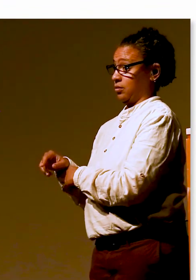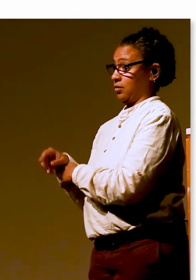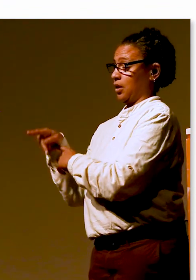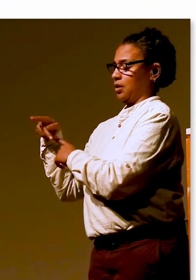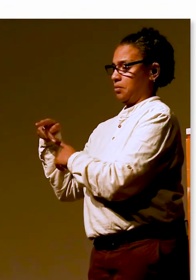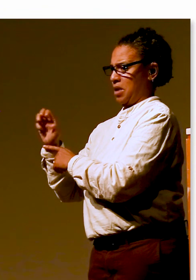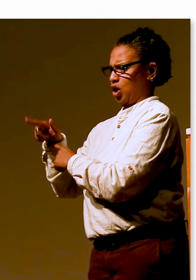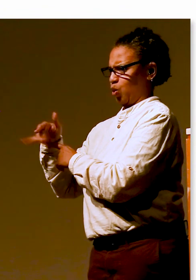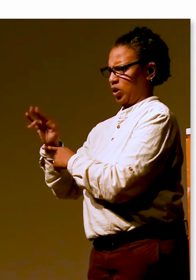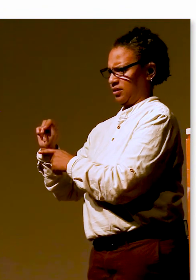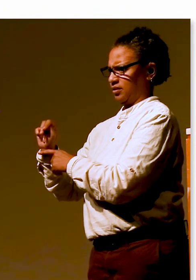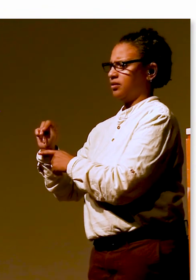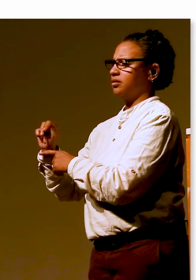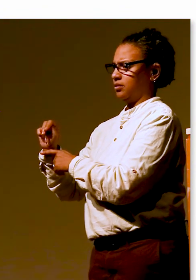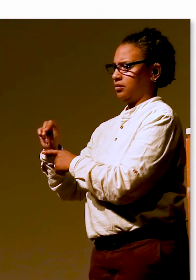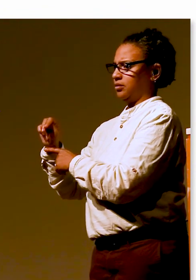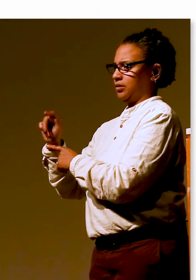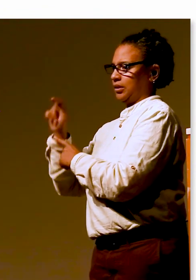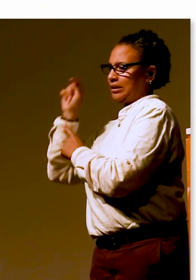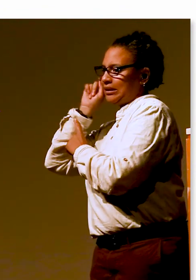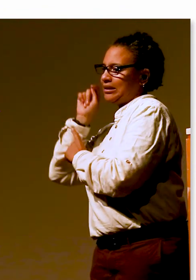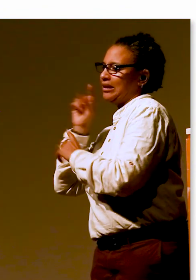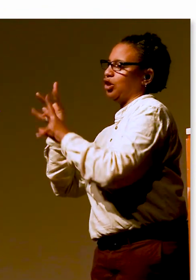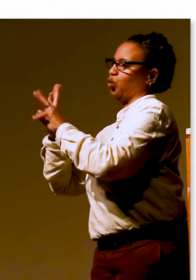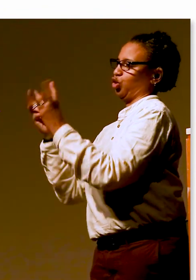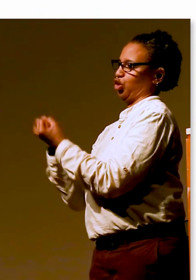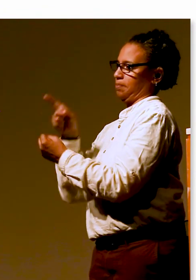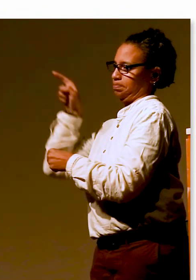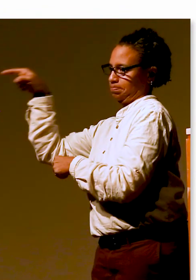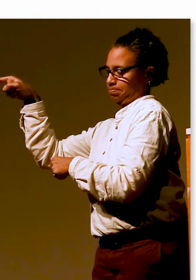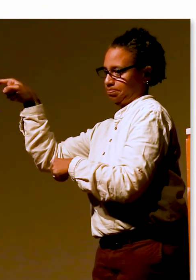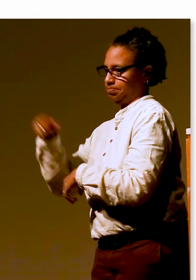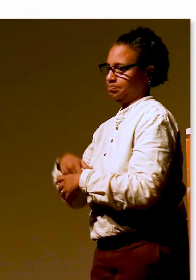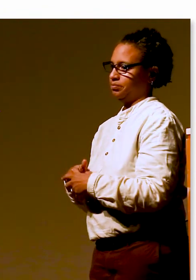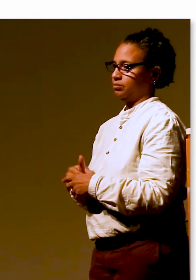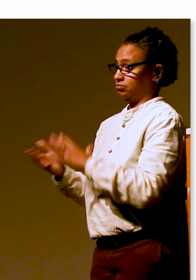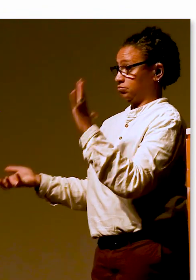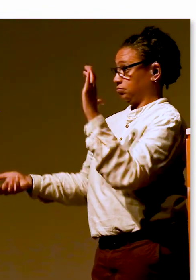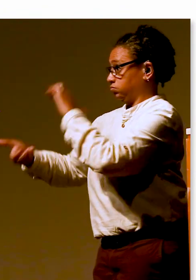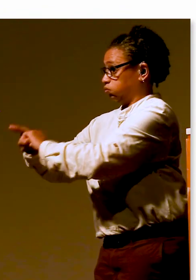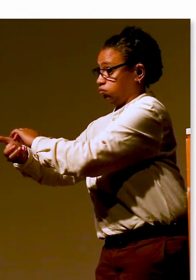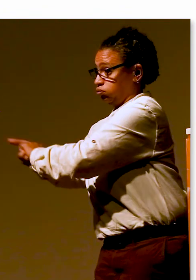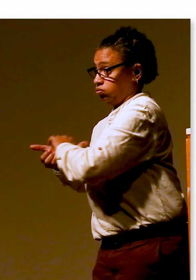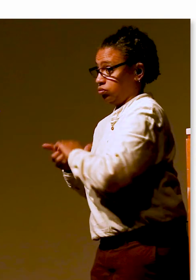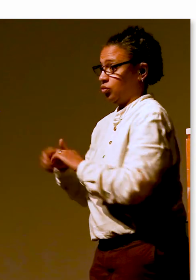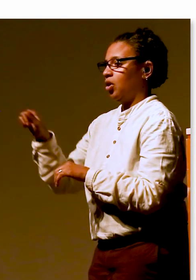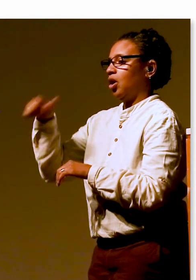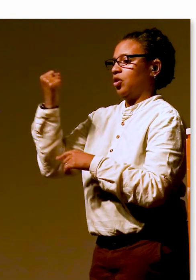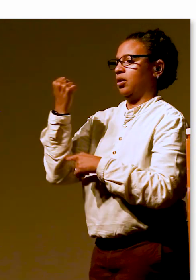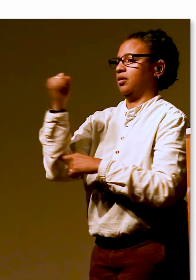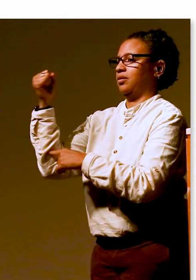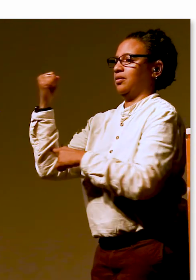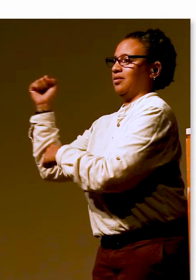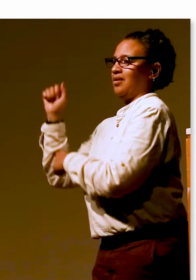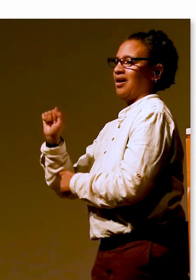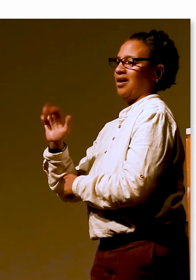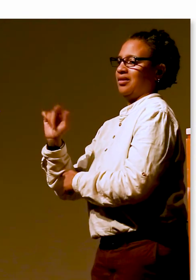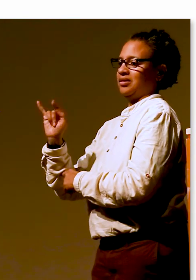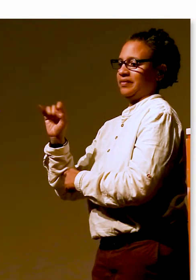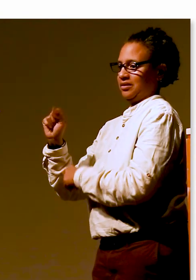a couple of really like way cooler activist people to write books specifically oriented at kind of an 11